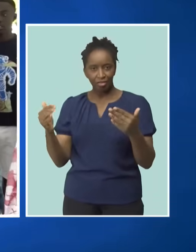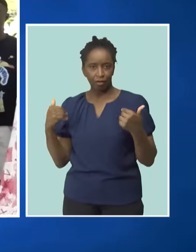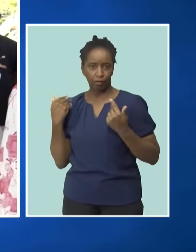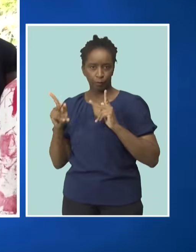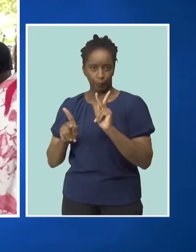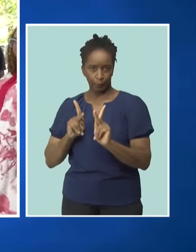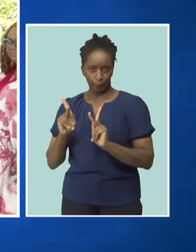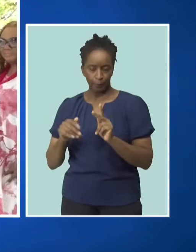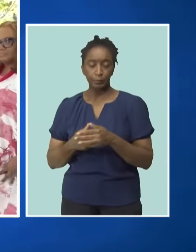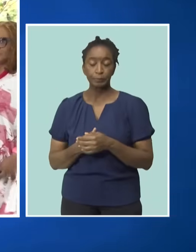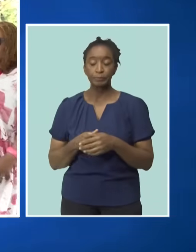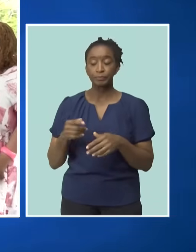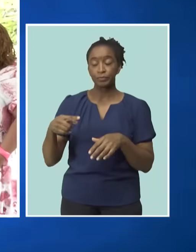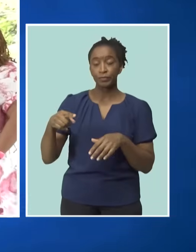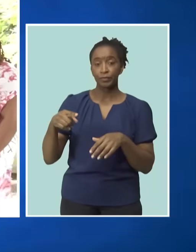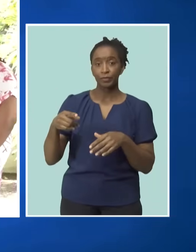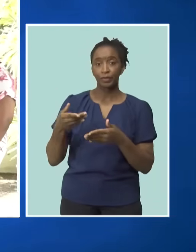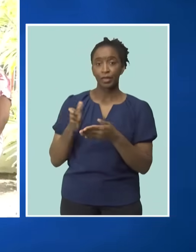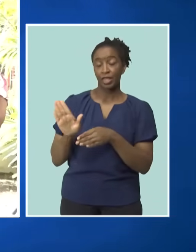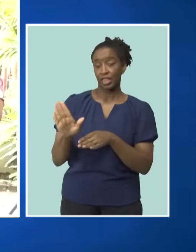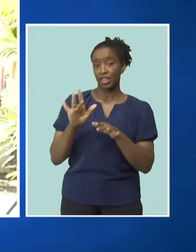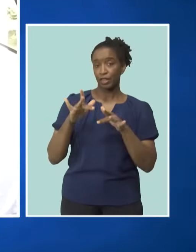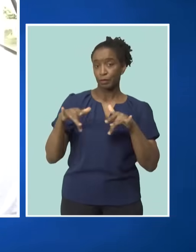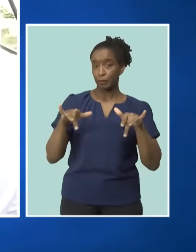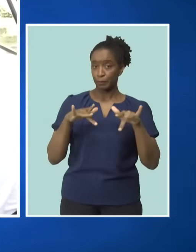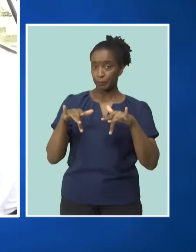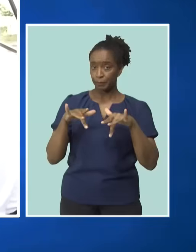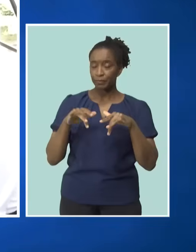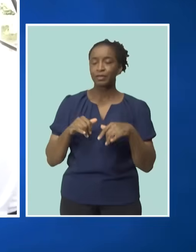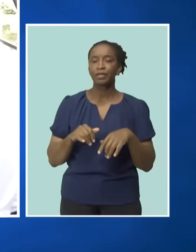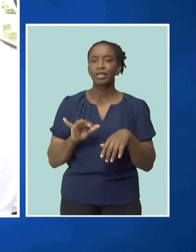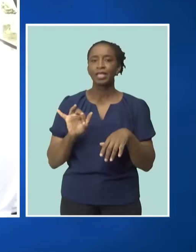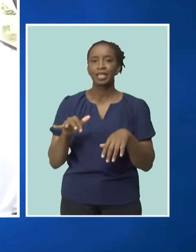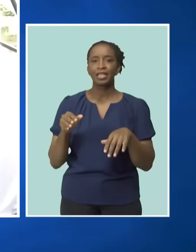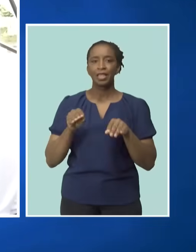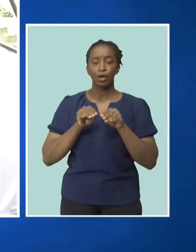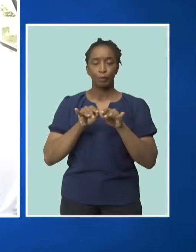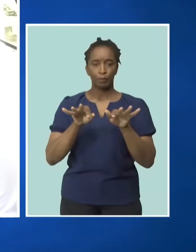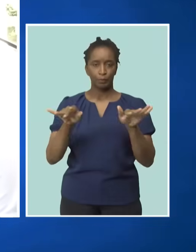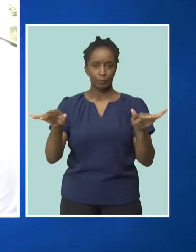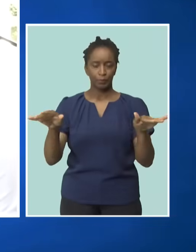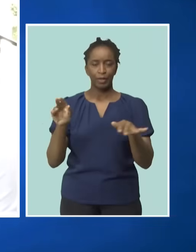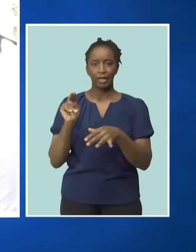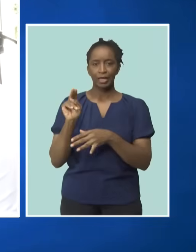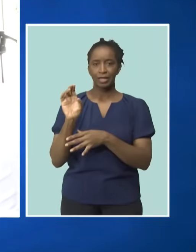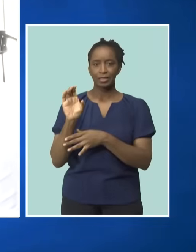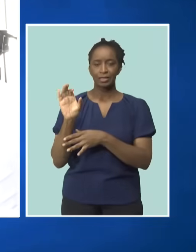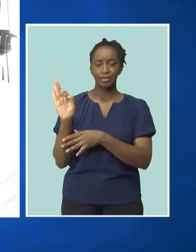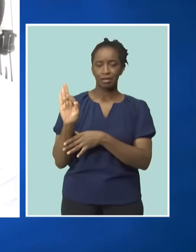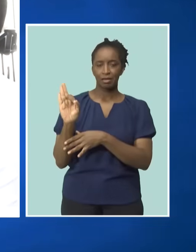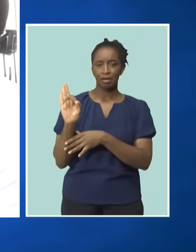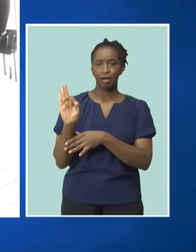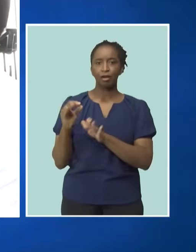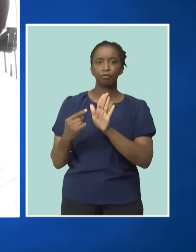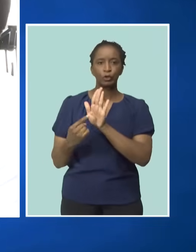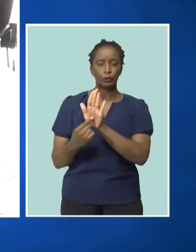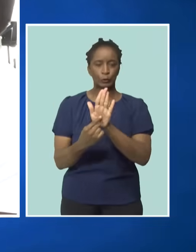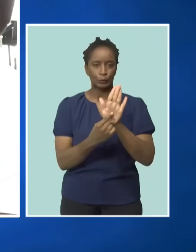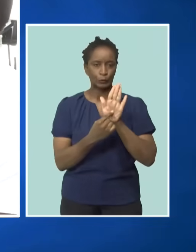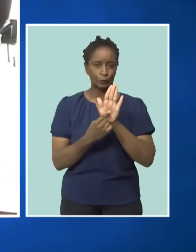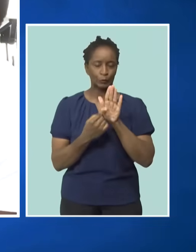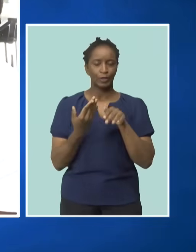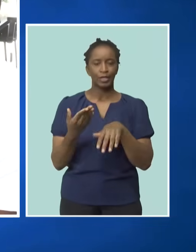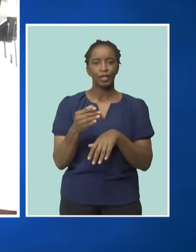final recordings were released to the public during the media launch of the NCF's School Rep Showcase at the Queen's Park